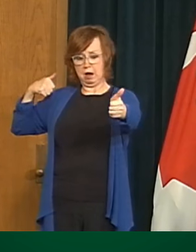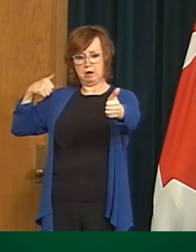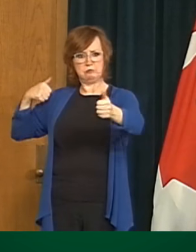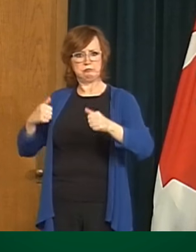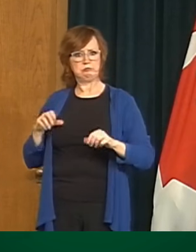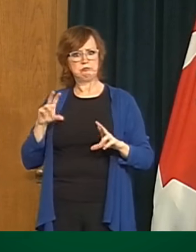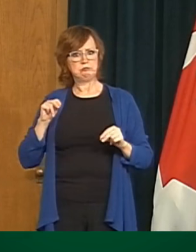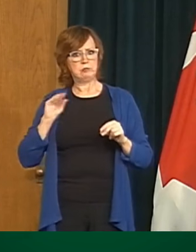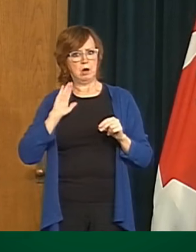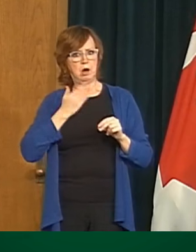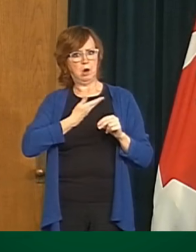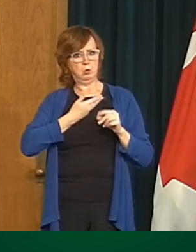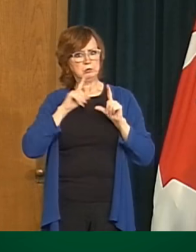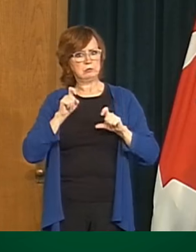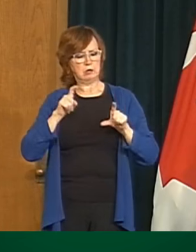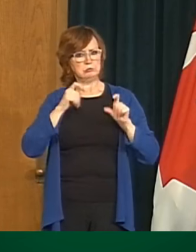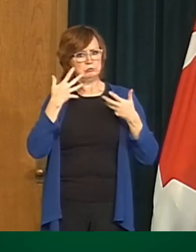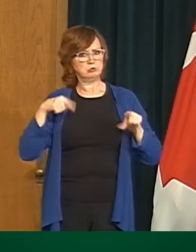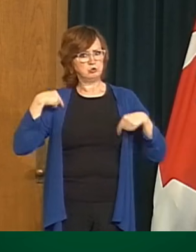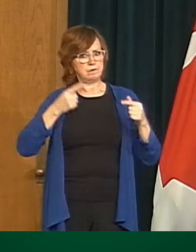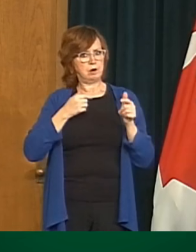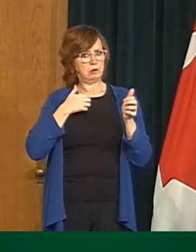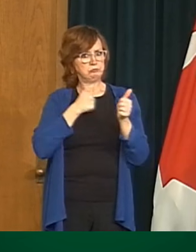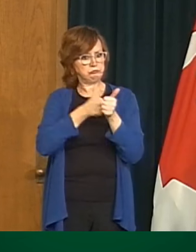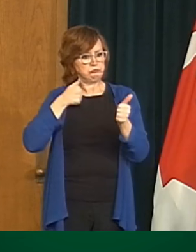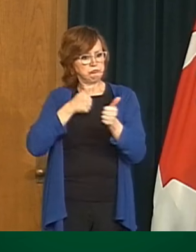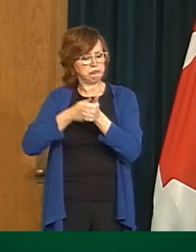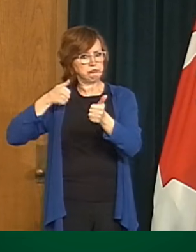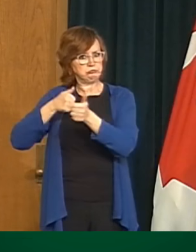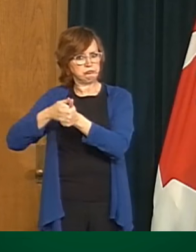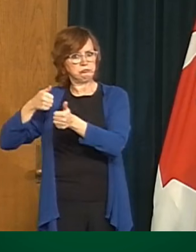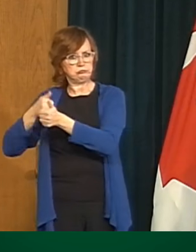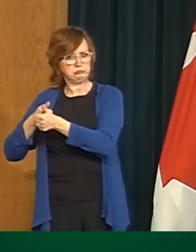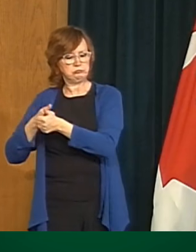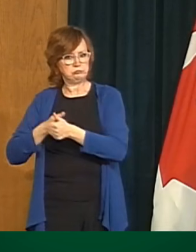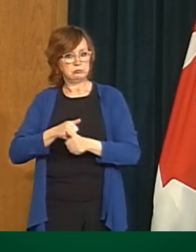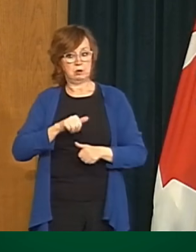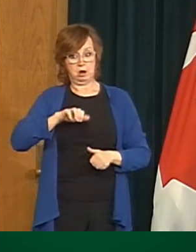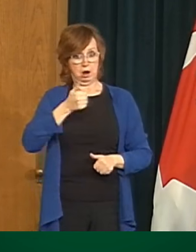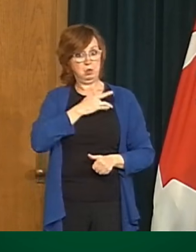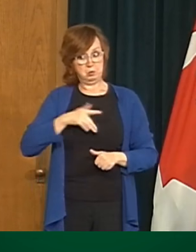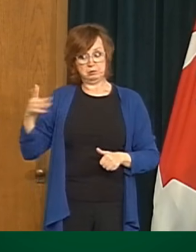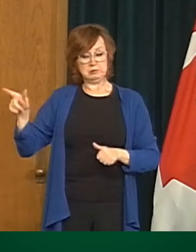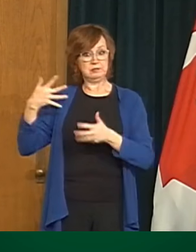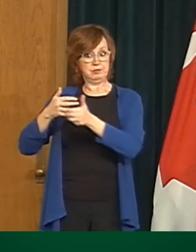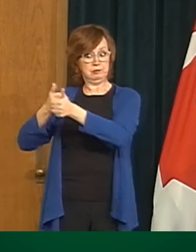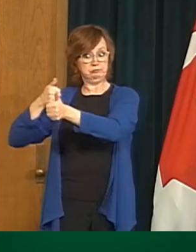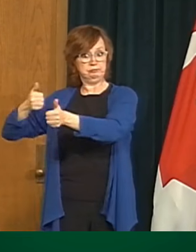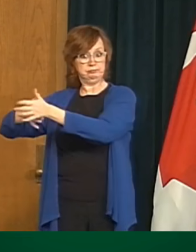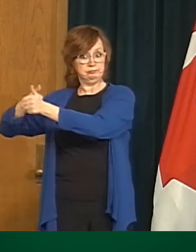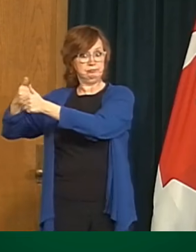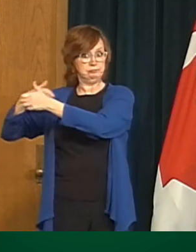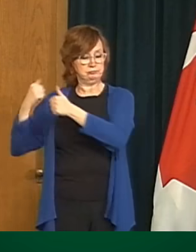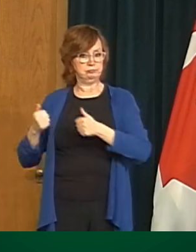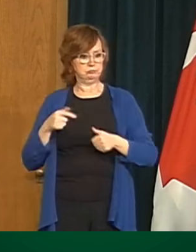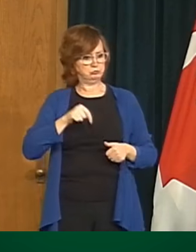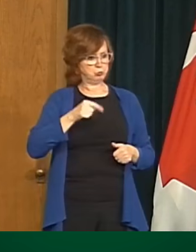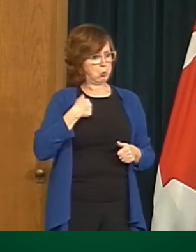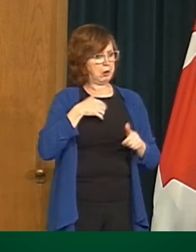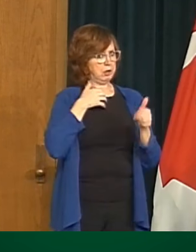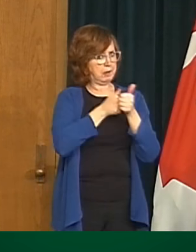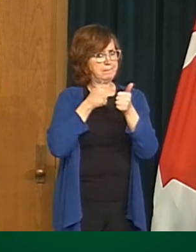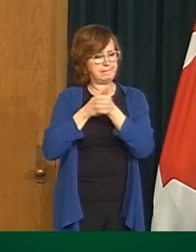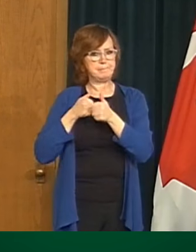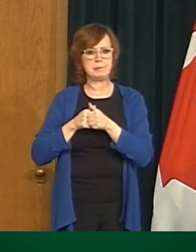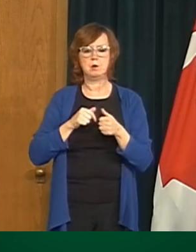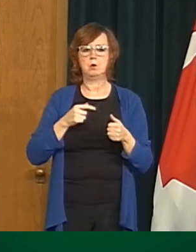jurisdictions have had, as well as since we started this journey with COVID, we went from using one lab in our province, the Roy Romano lab,